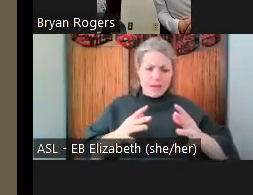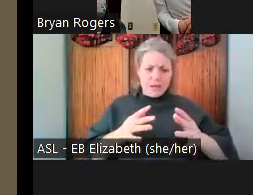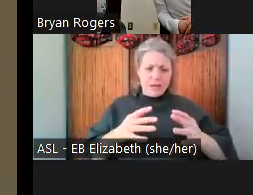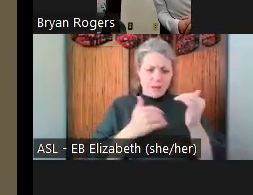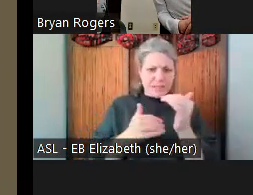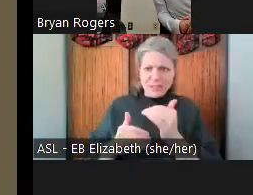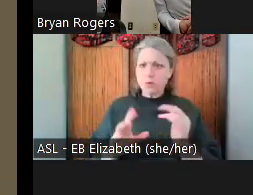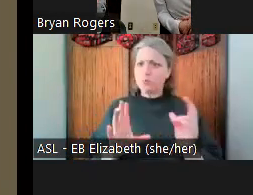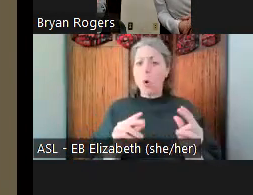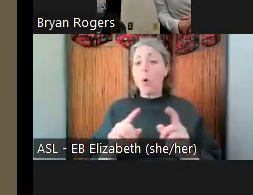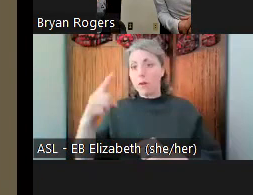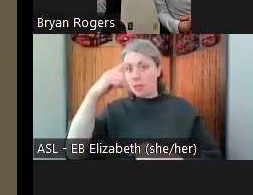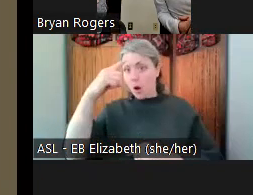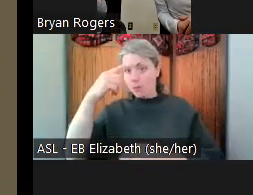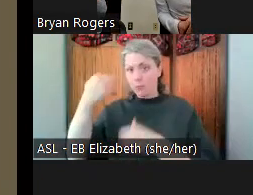And